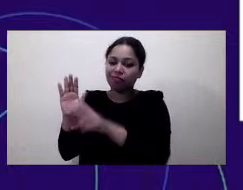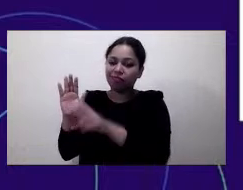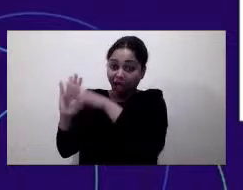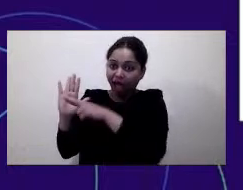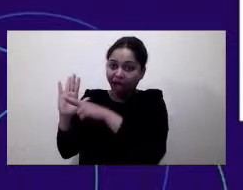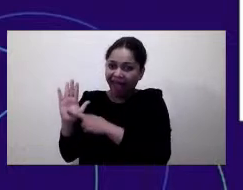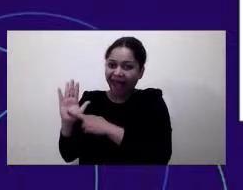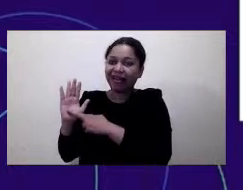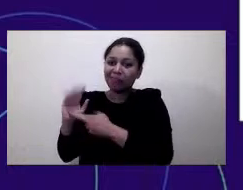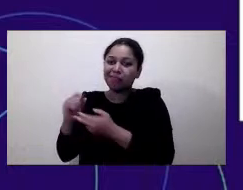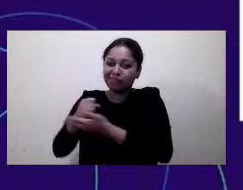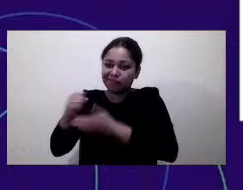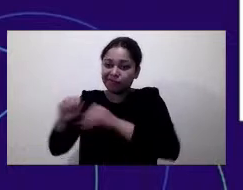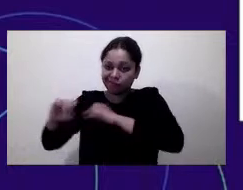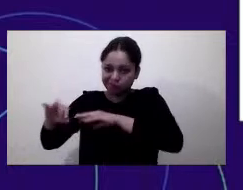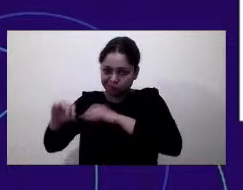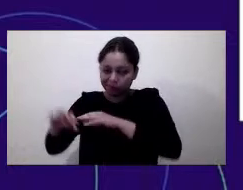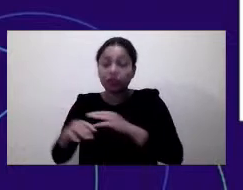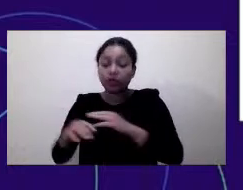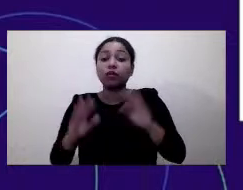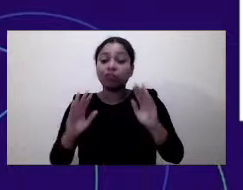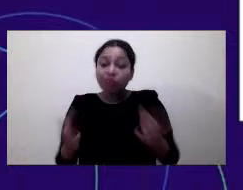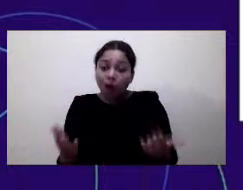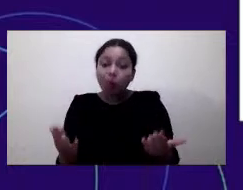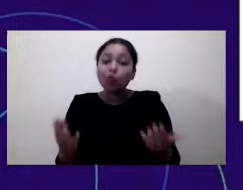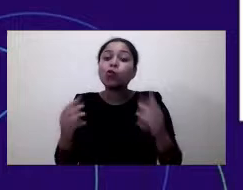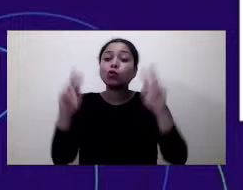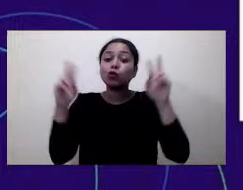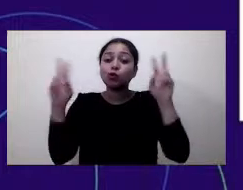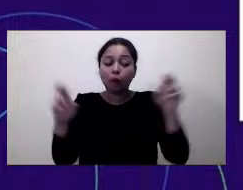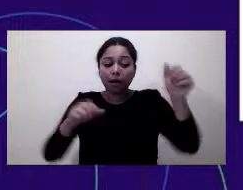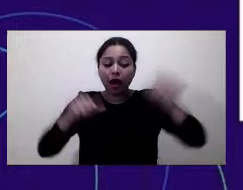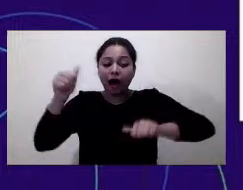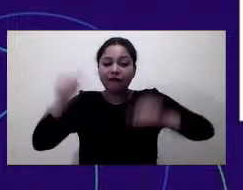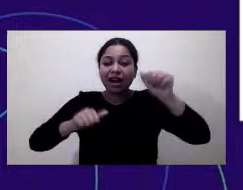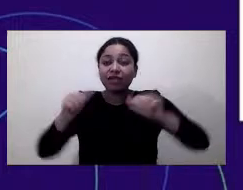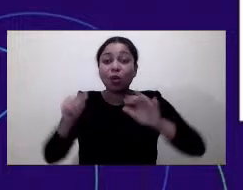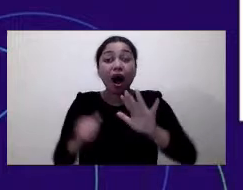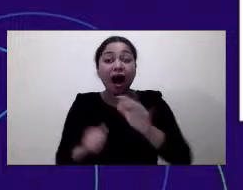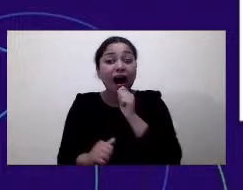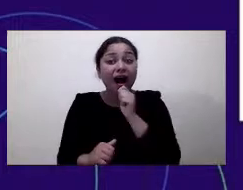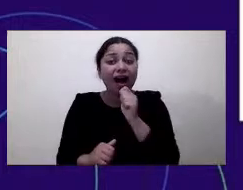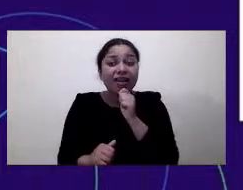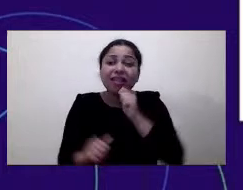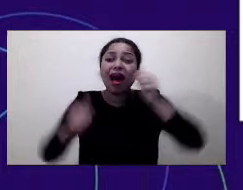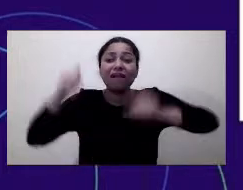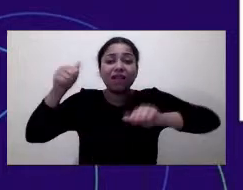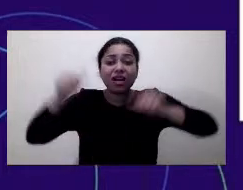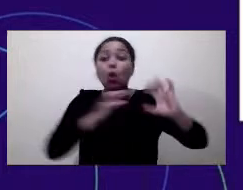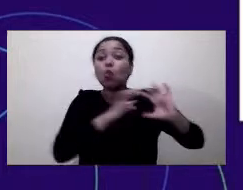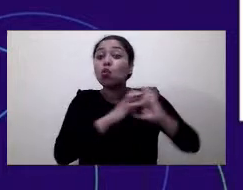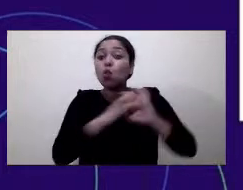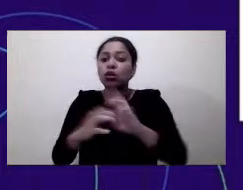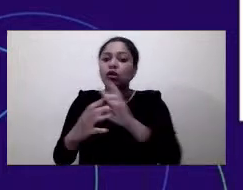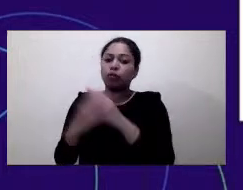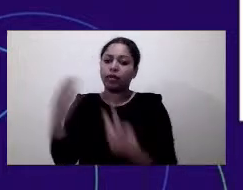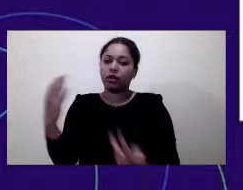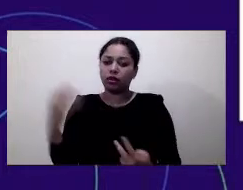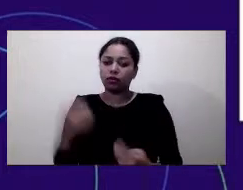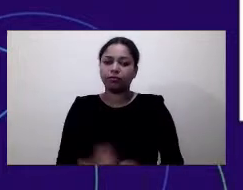Now we will be discussing a little bit about assessment in a bilingual context. So in these